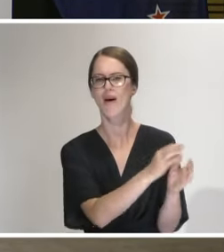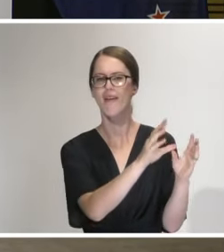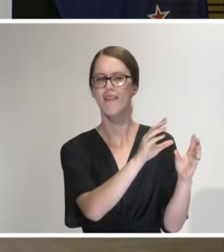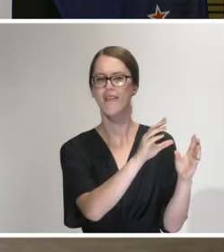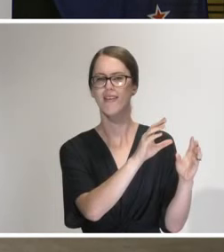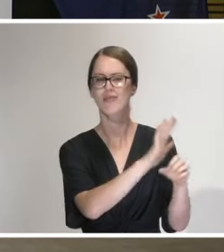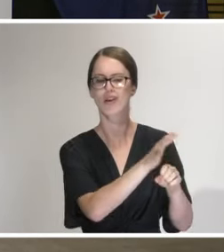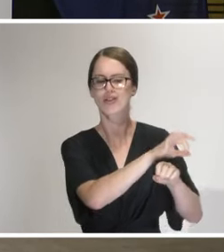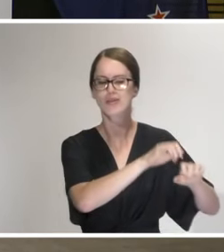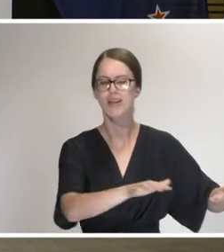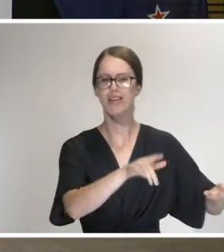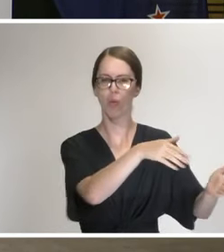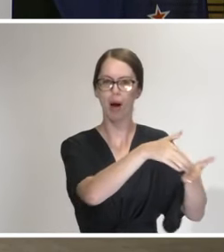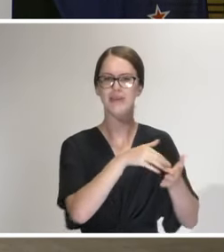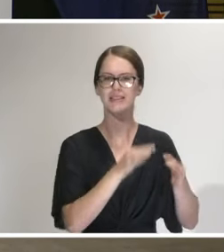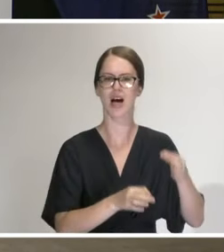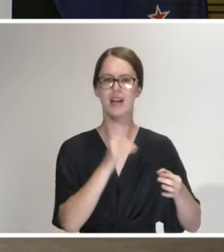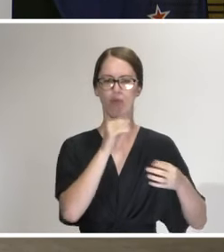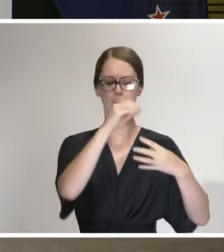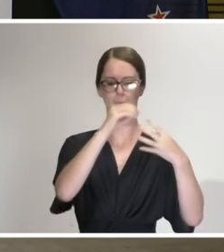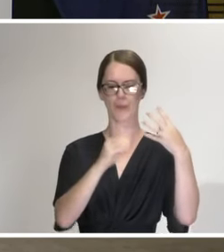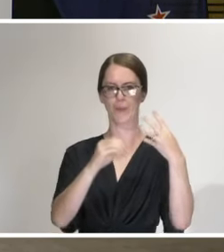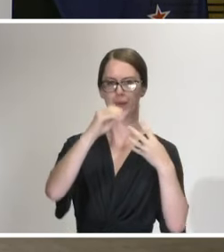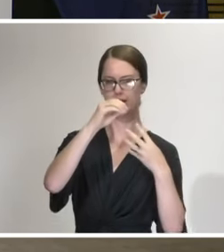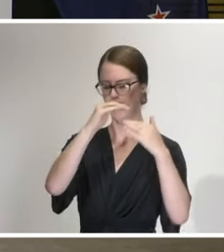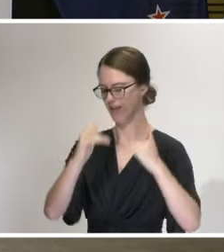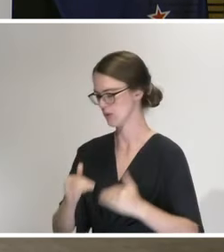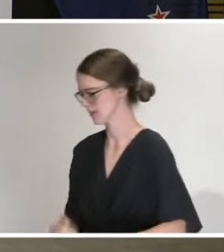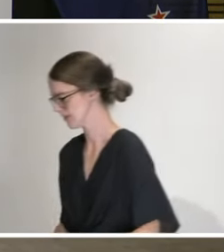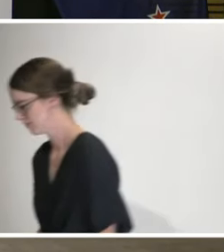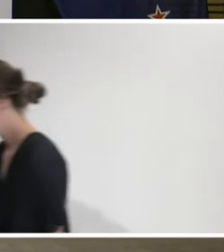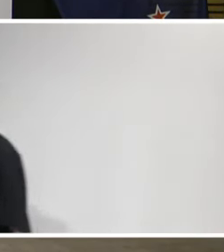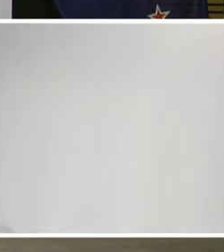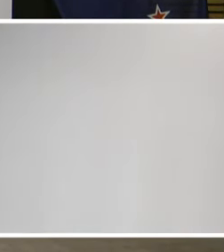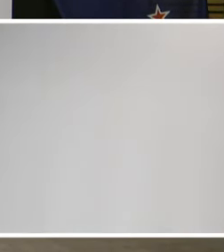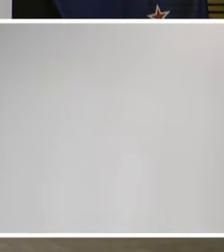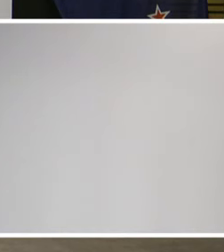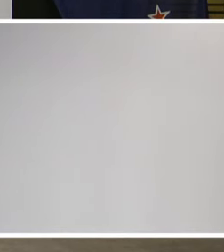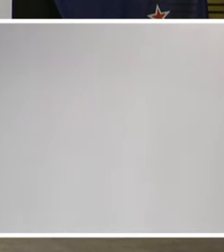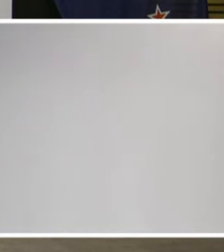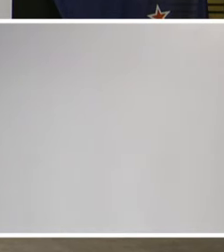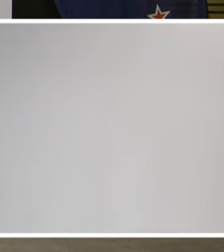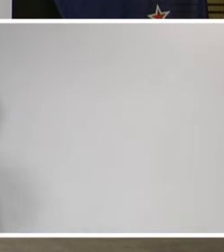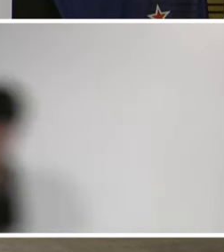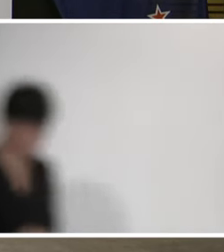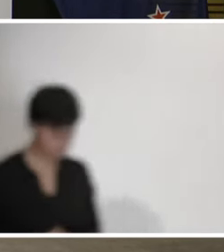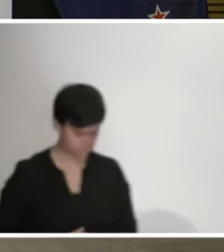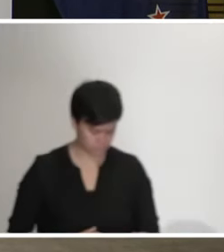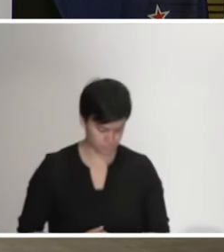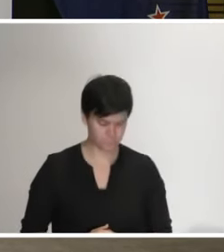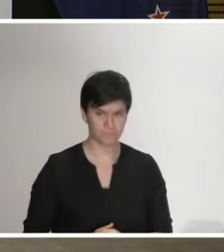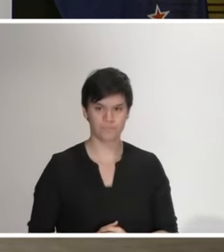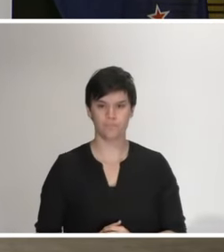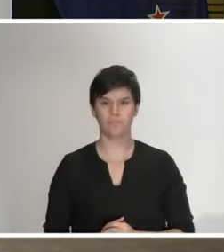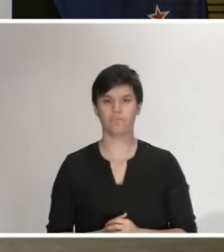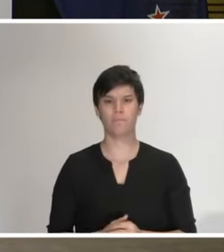inform decisions about moving between levels. basically randomised testing of communities? That we would get advice from epidemiologists on what